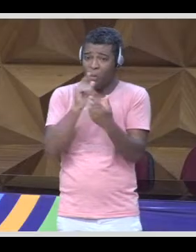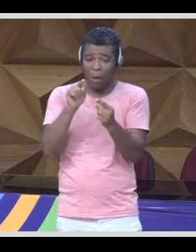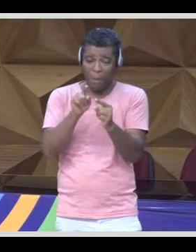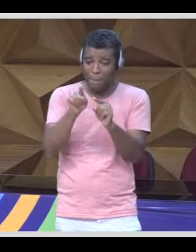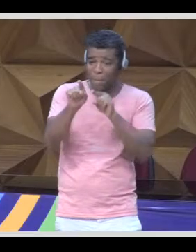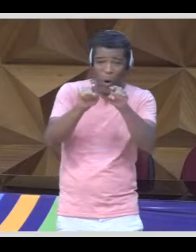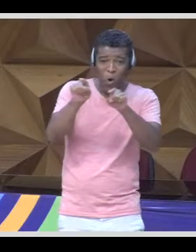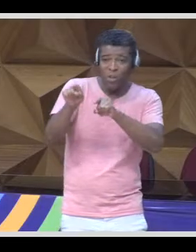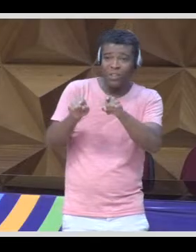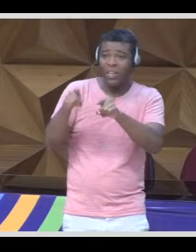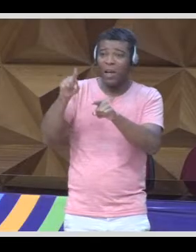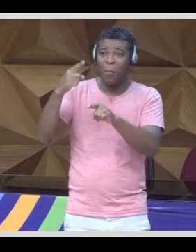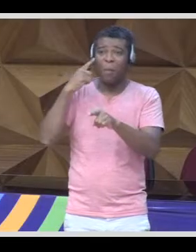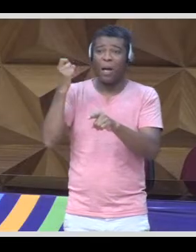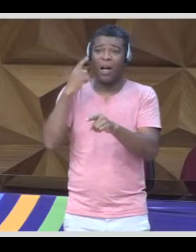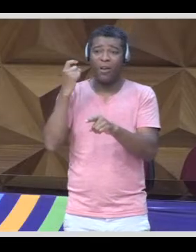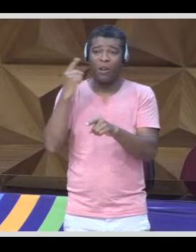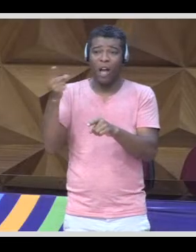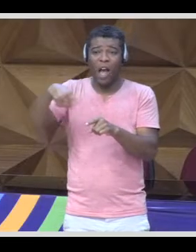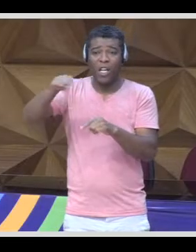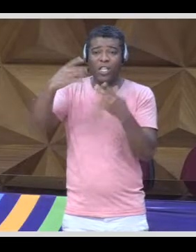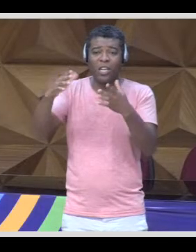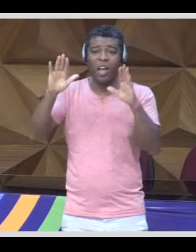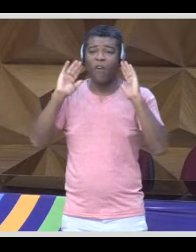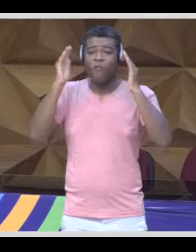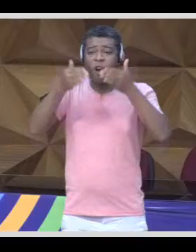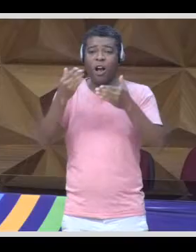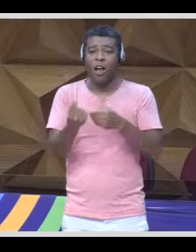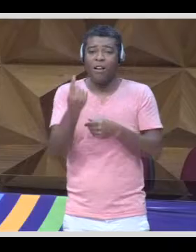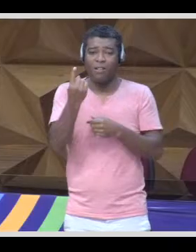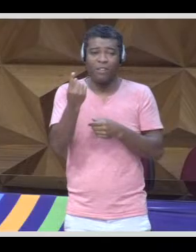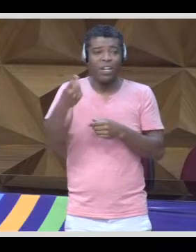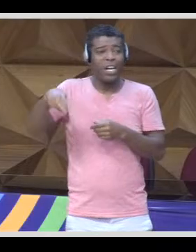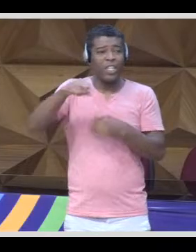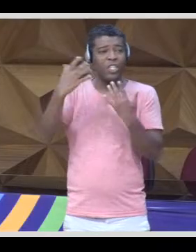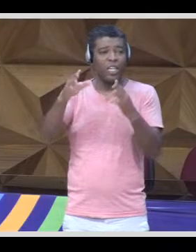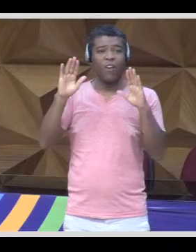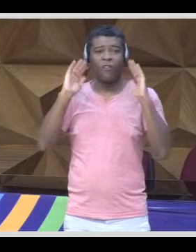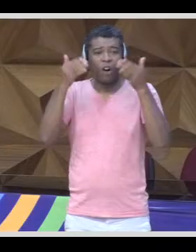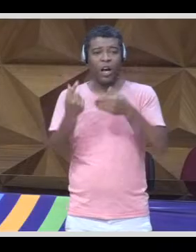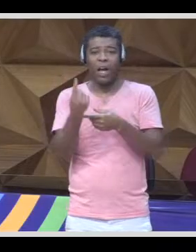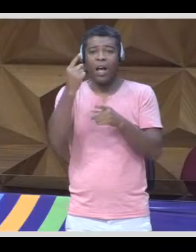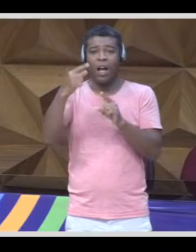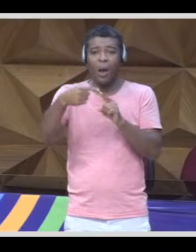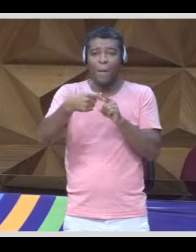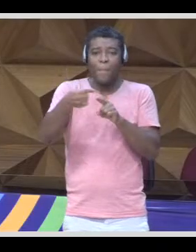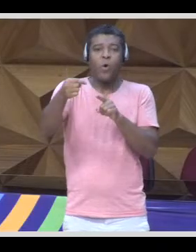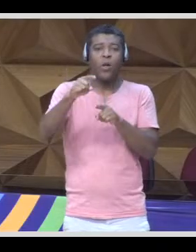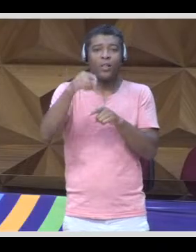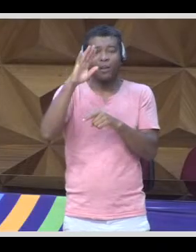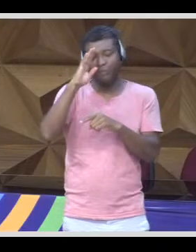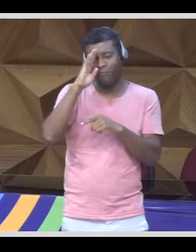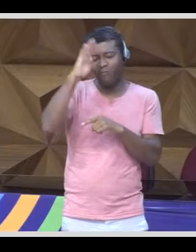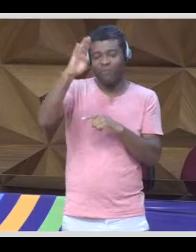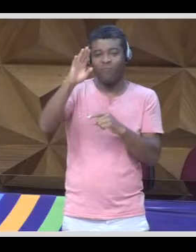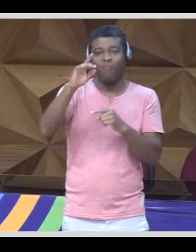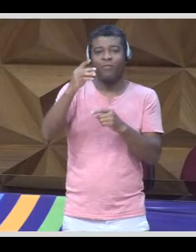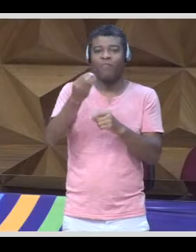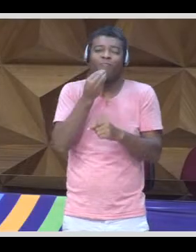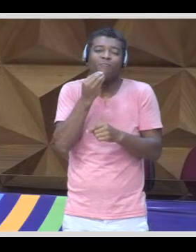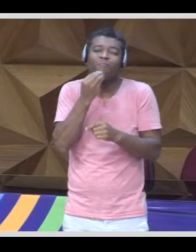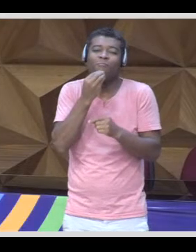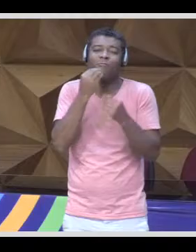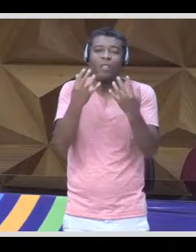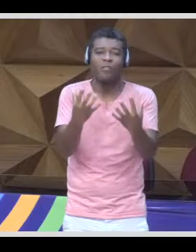focus on what we call the salient edges, which should reflect persistent and repetitive behavior out